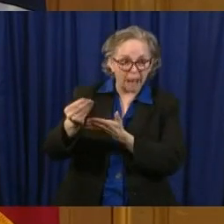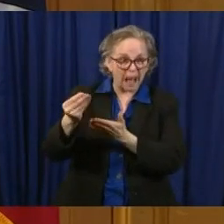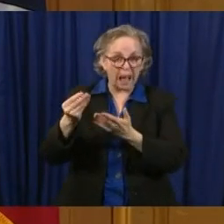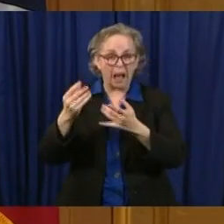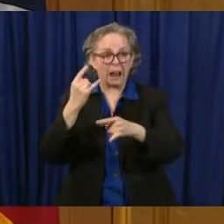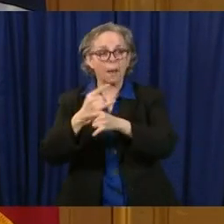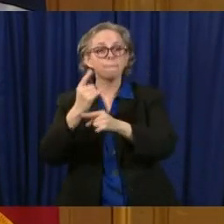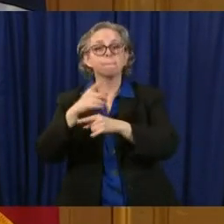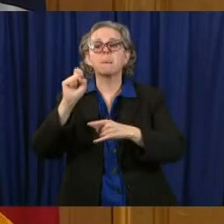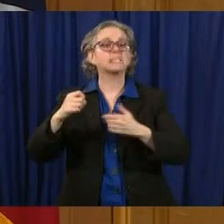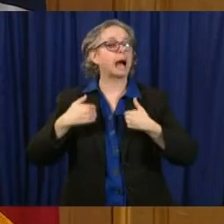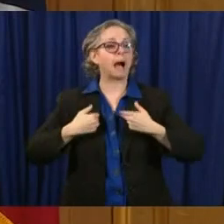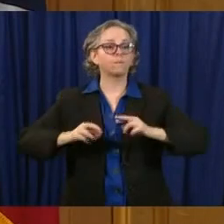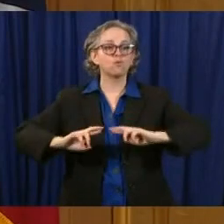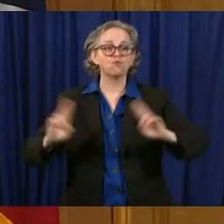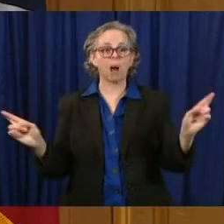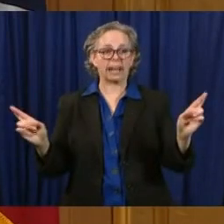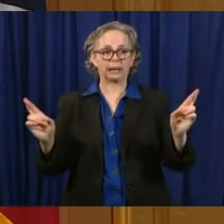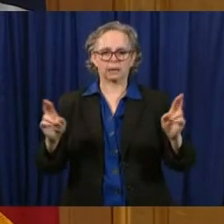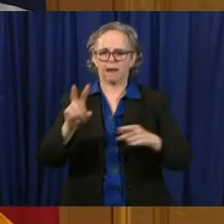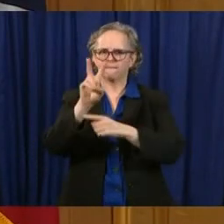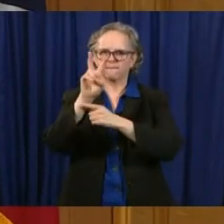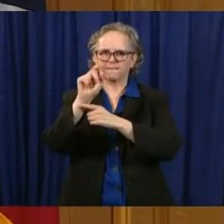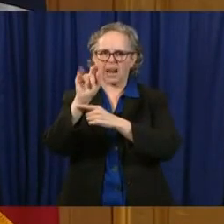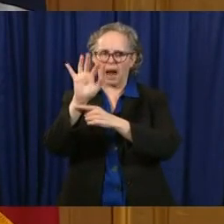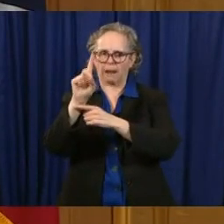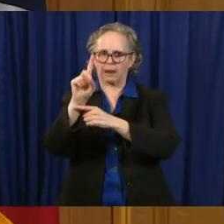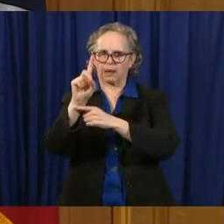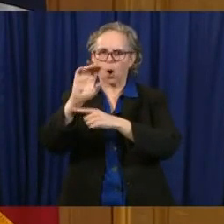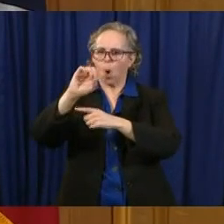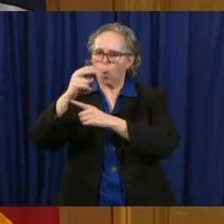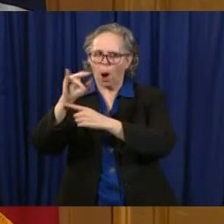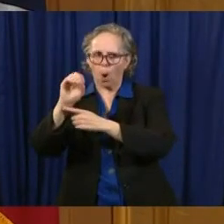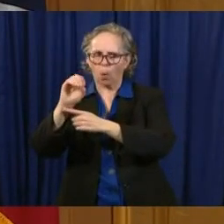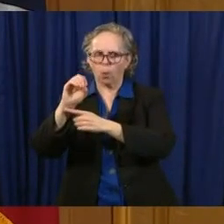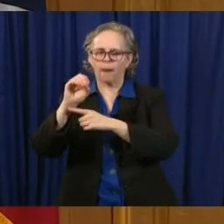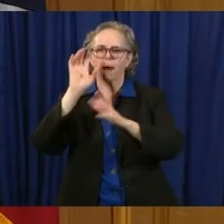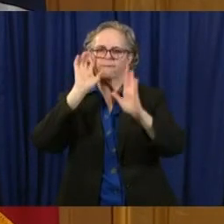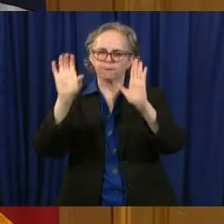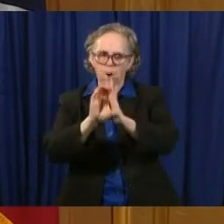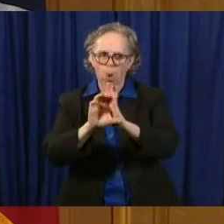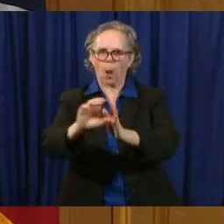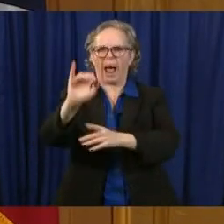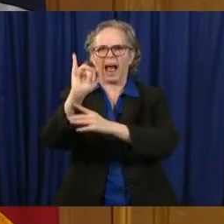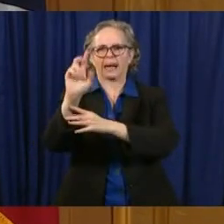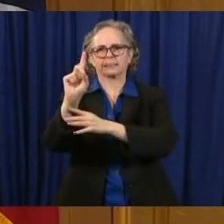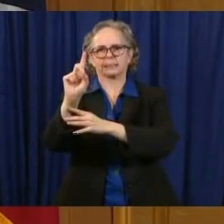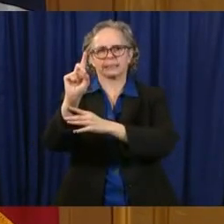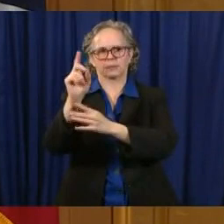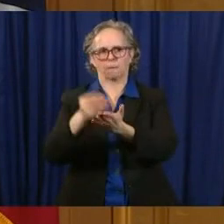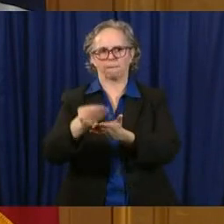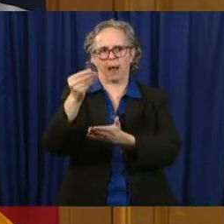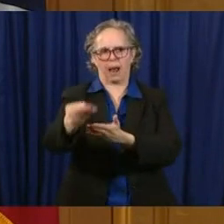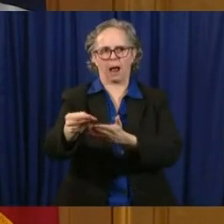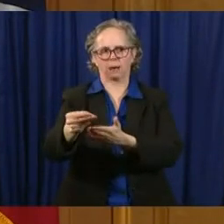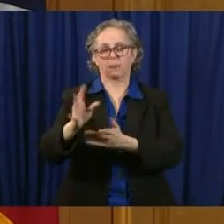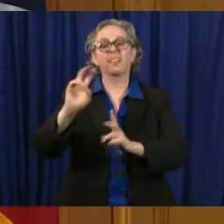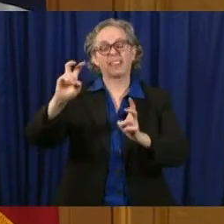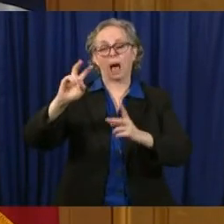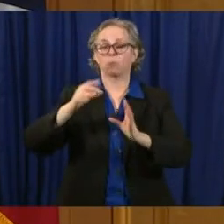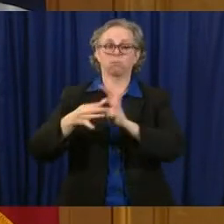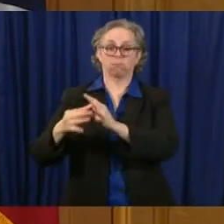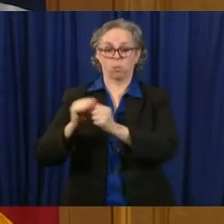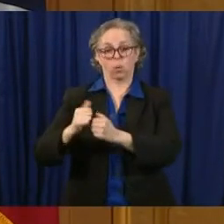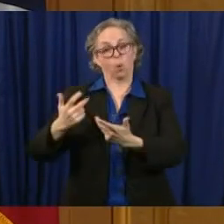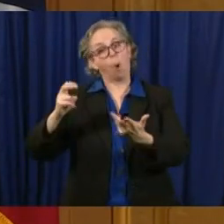valid Ohio photo identification or a valid military ID for a person in active duty status.